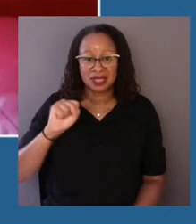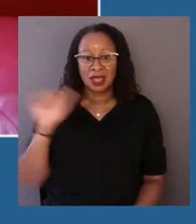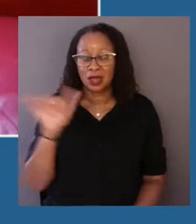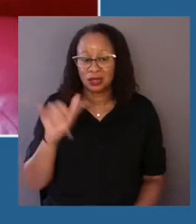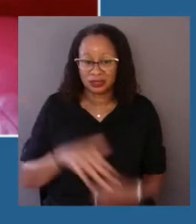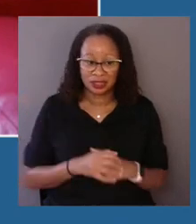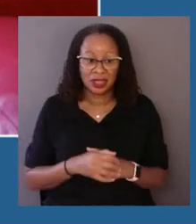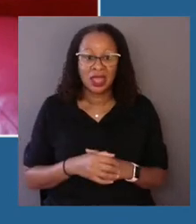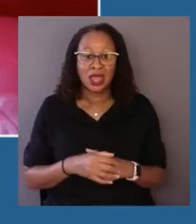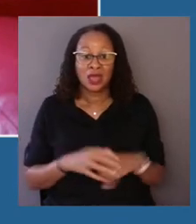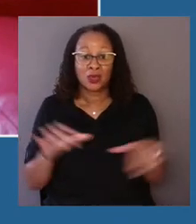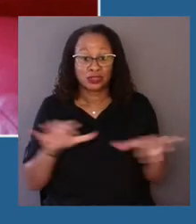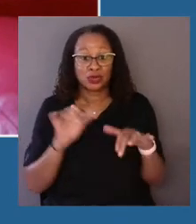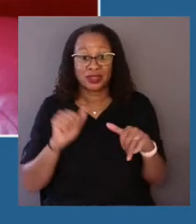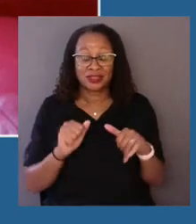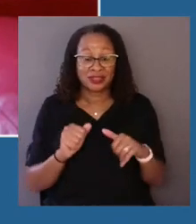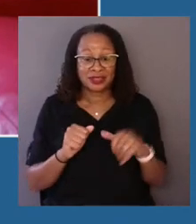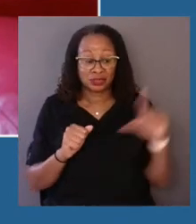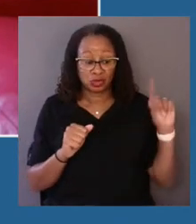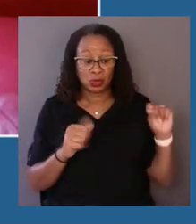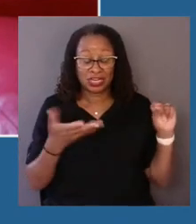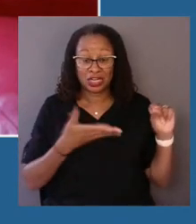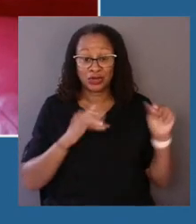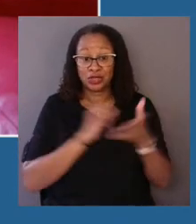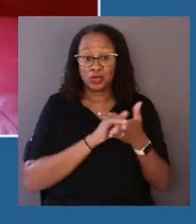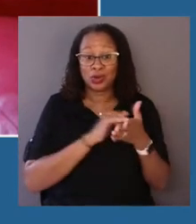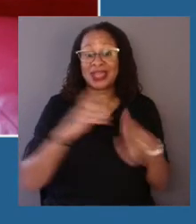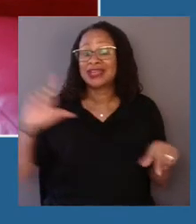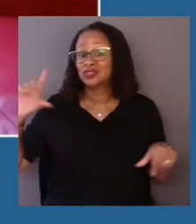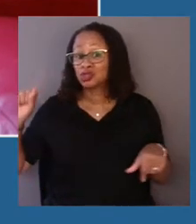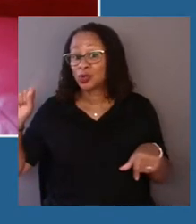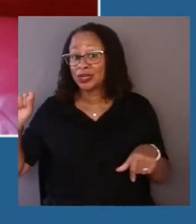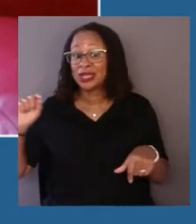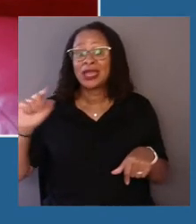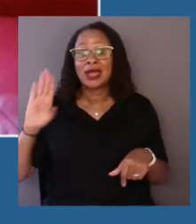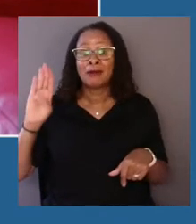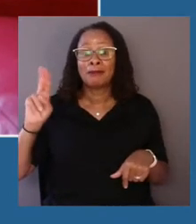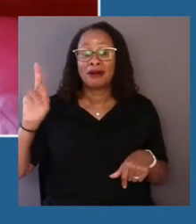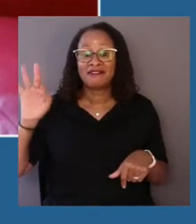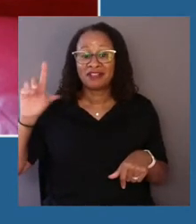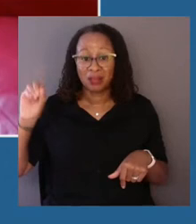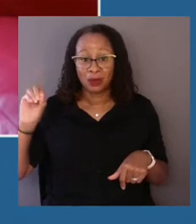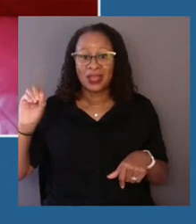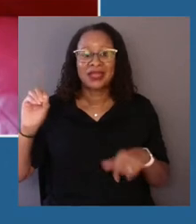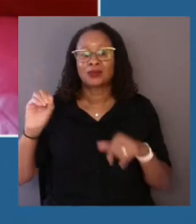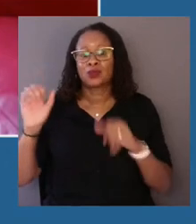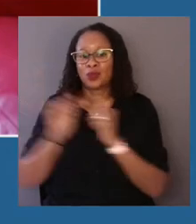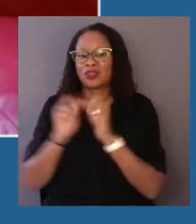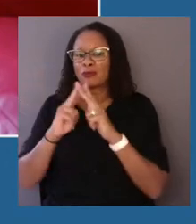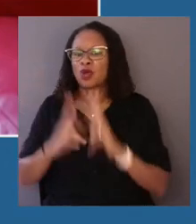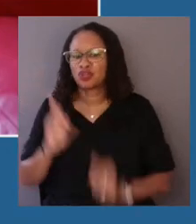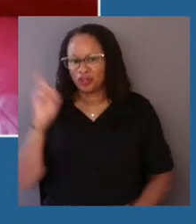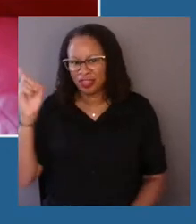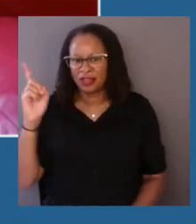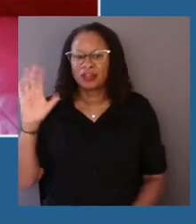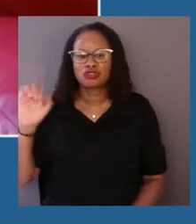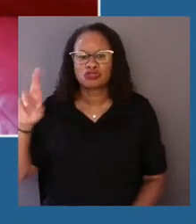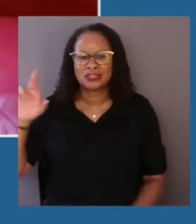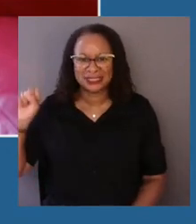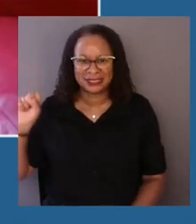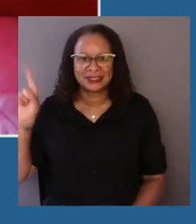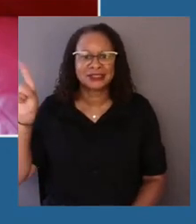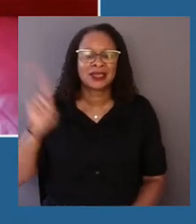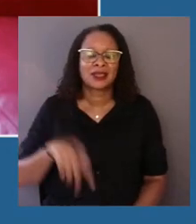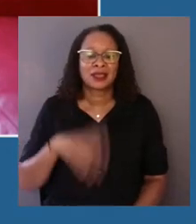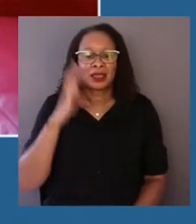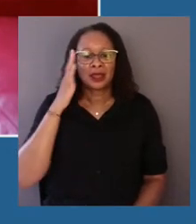City and 20 up in Buffalo with our partner Push Buffalo there. And so we need to